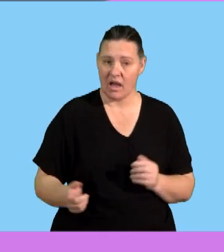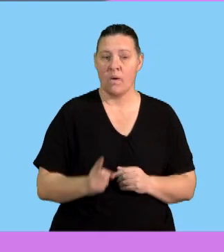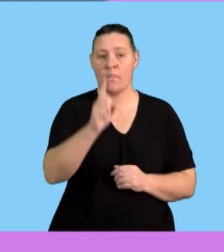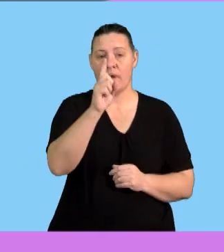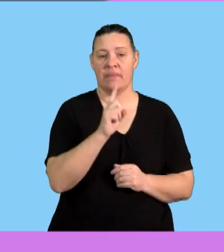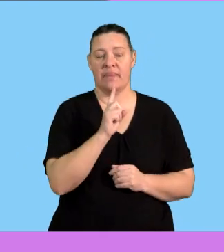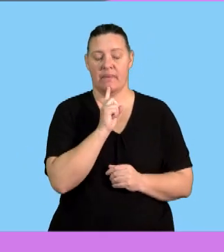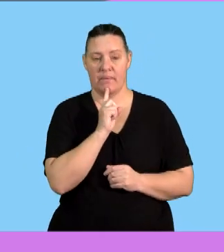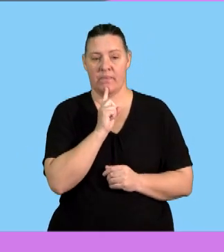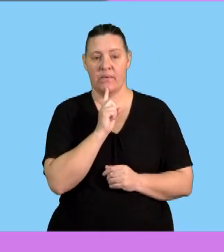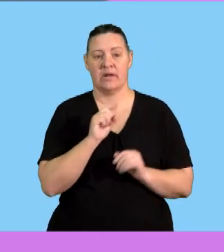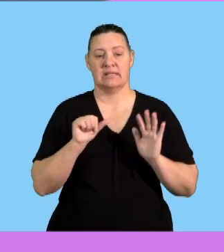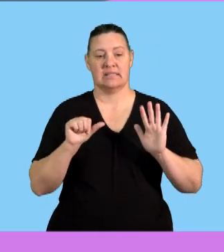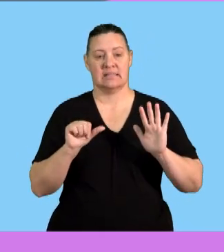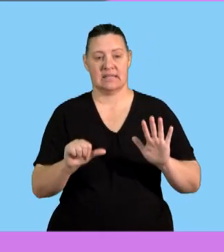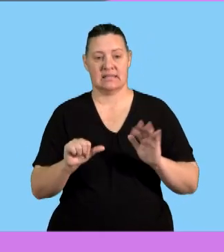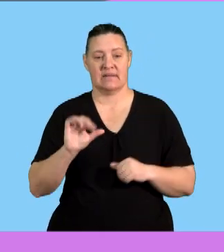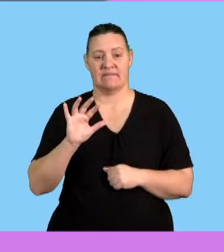is